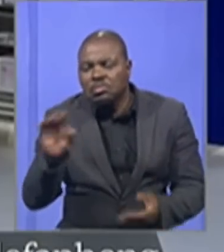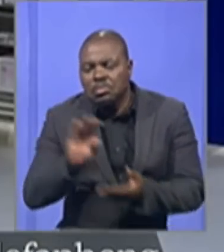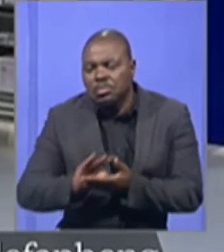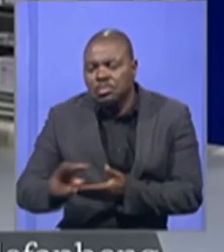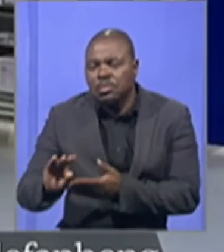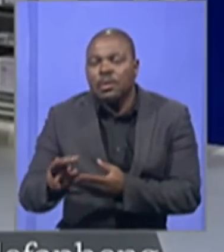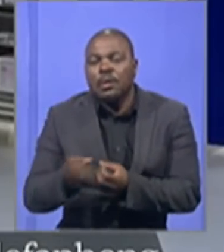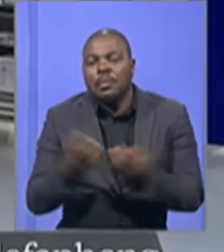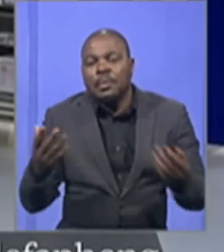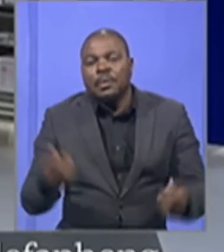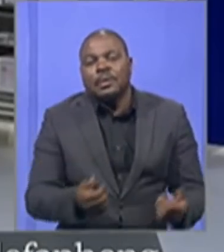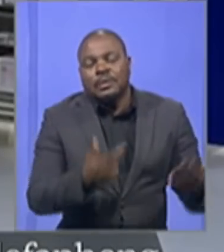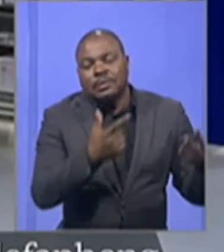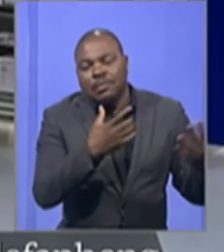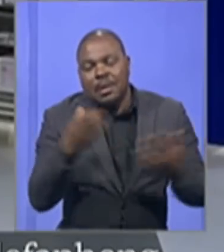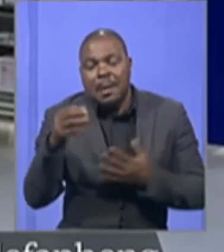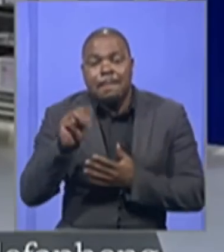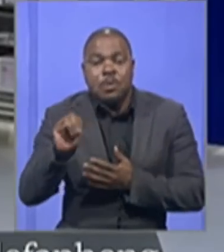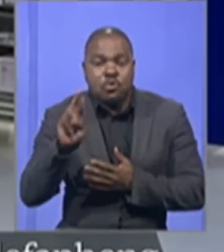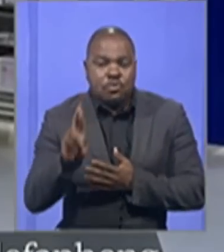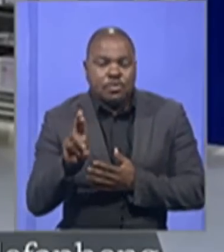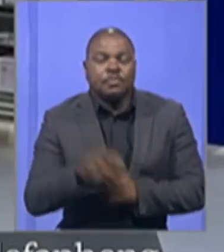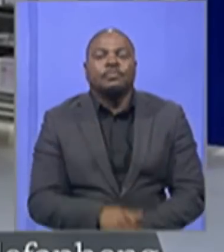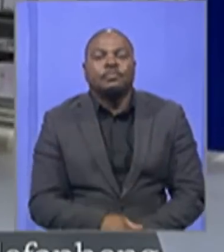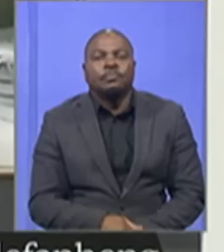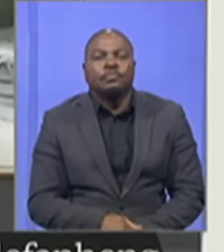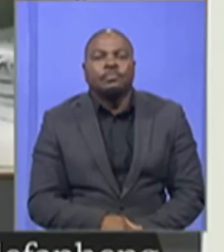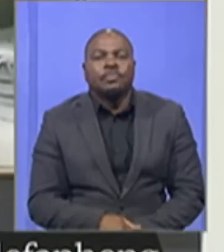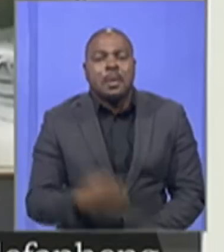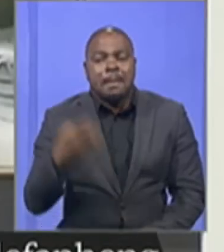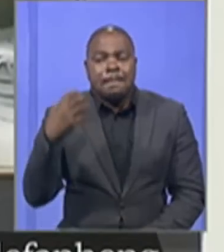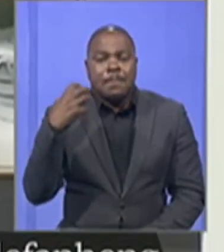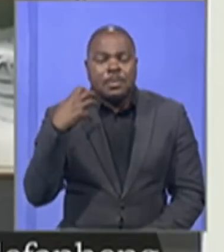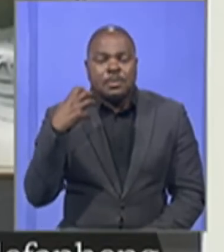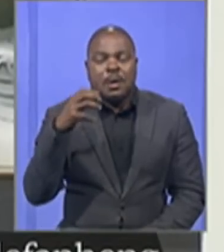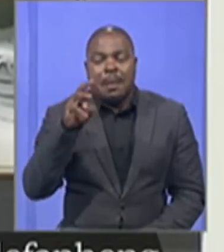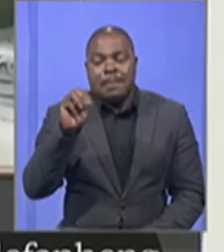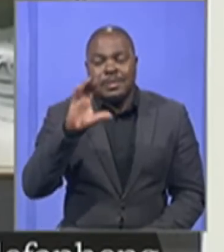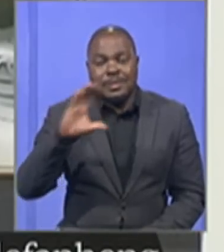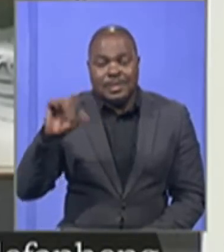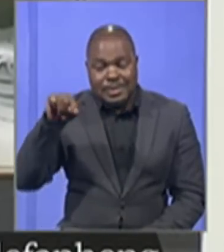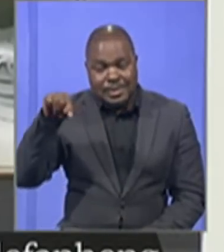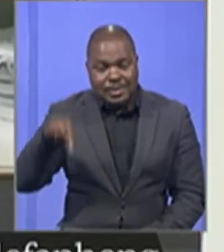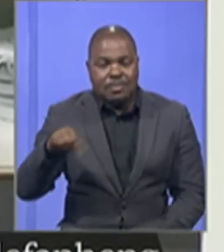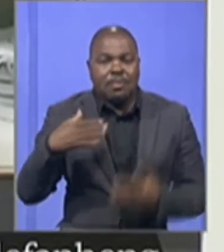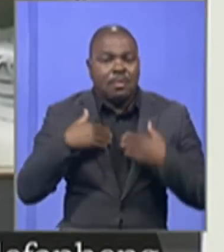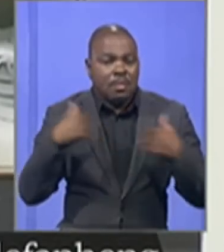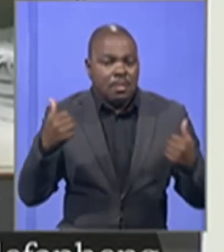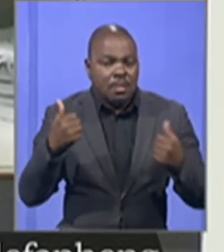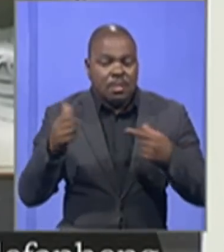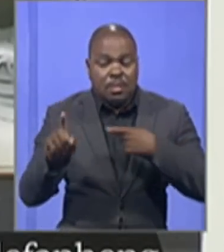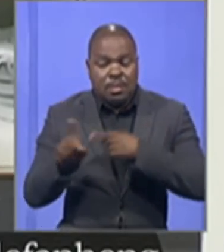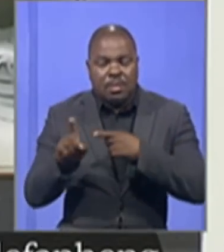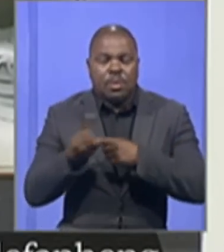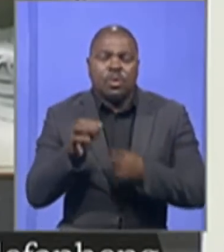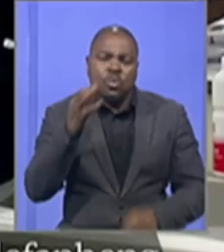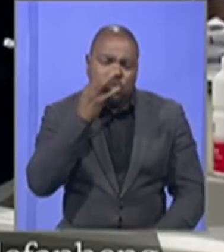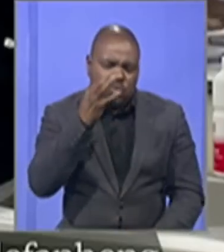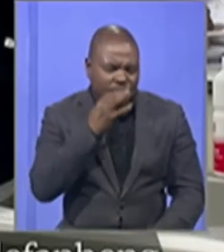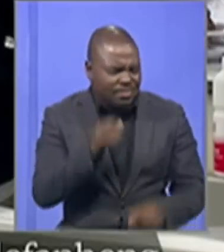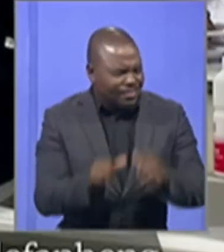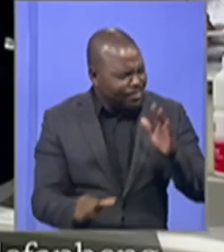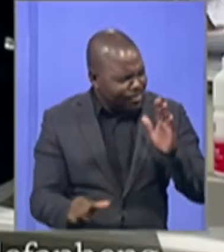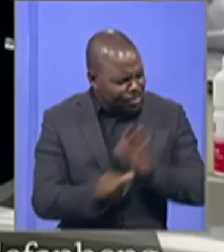tse 700 hara tse di. Letona la lefapha lena profenseng le tobokeditse tlhokeho ya ho